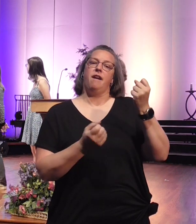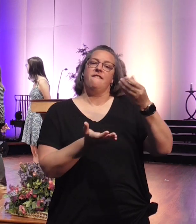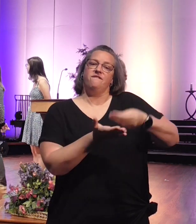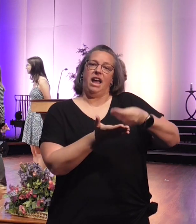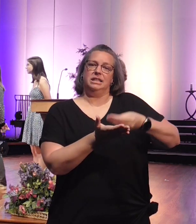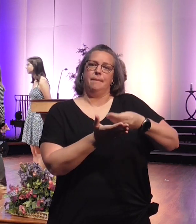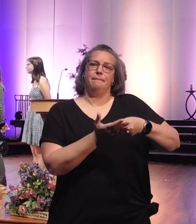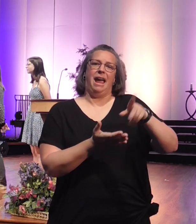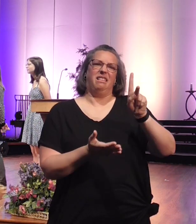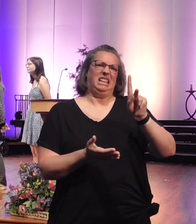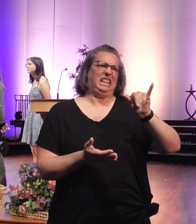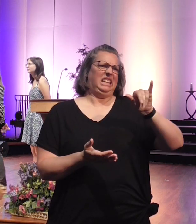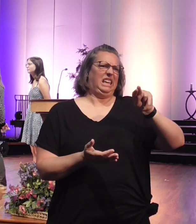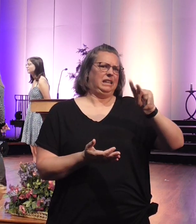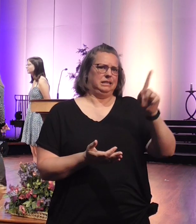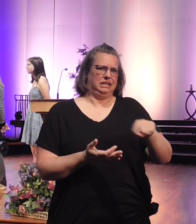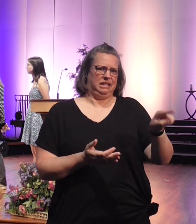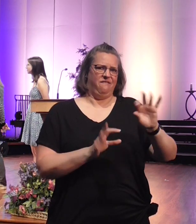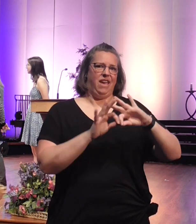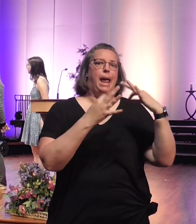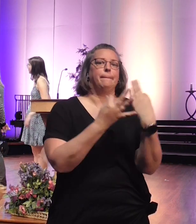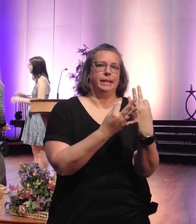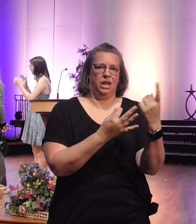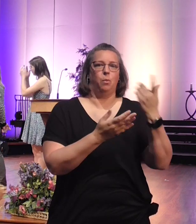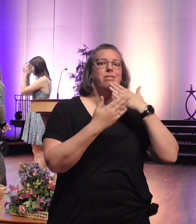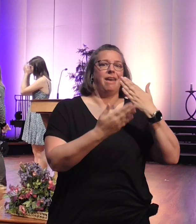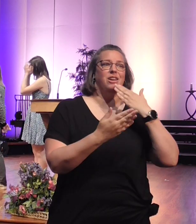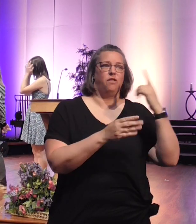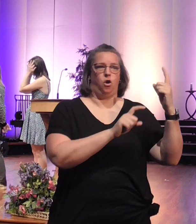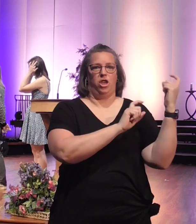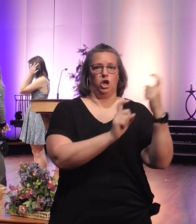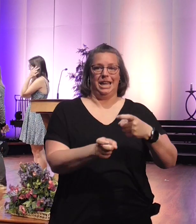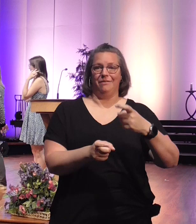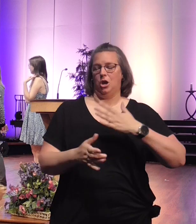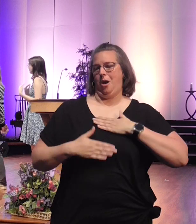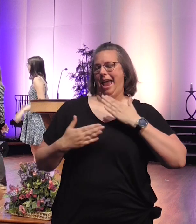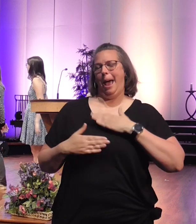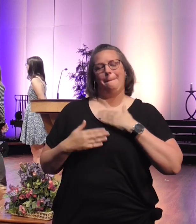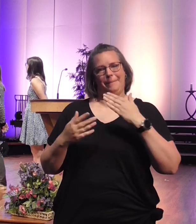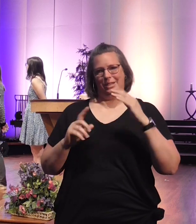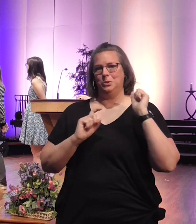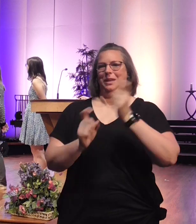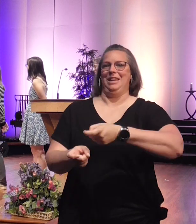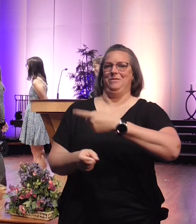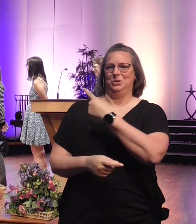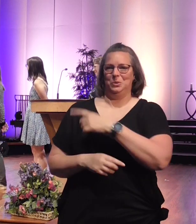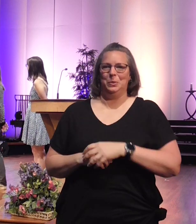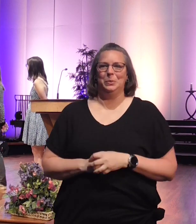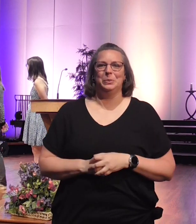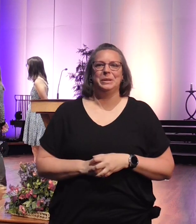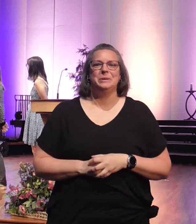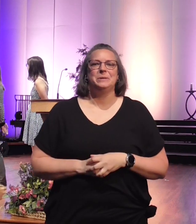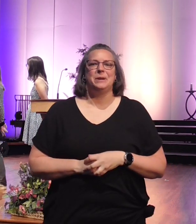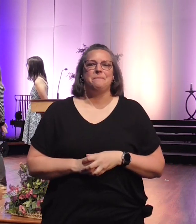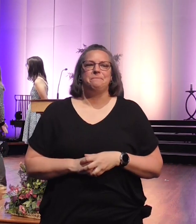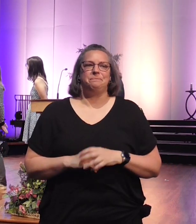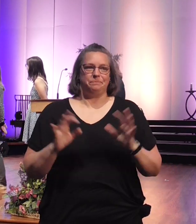for many years, and so we thank them for their gift, and we're so happy to give it to you, Evan.